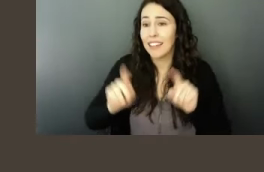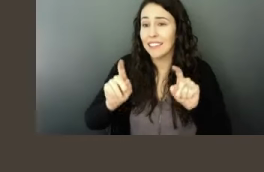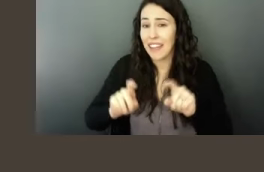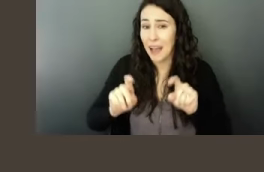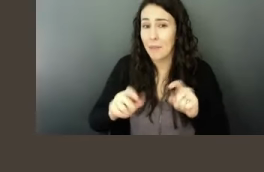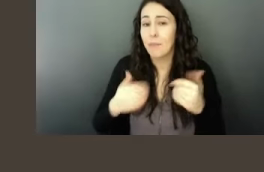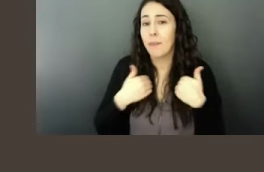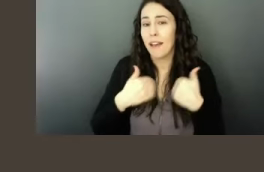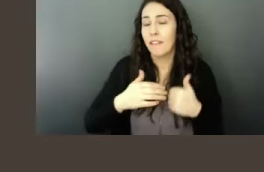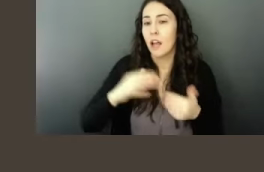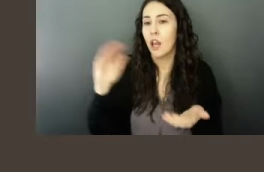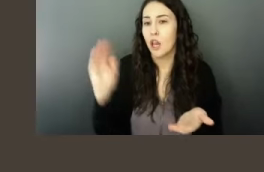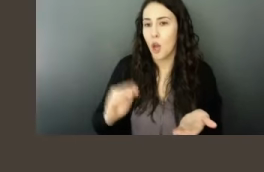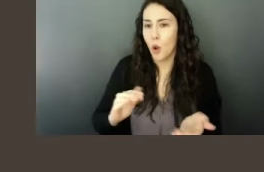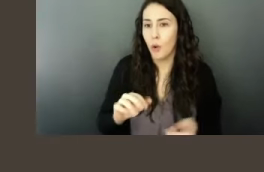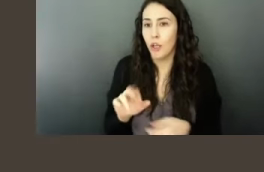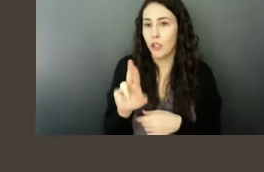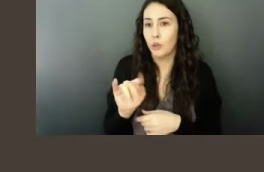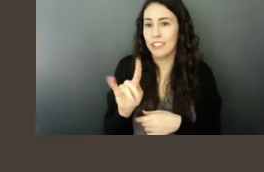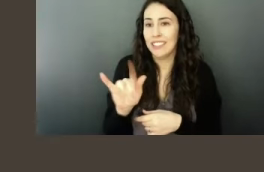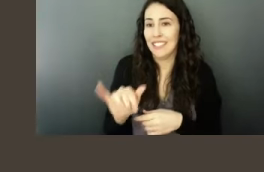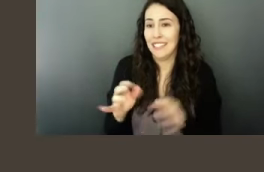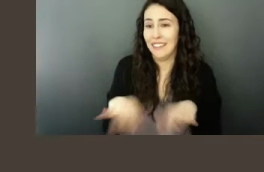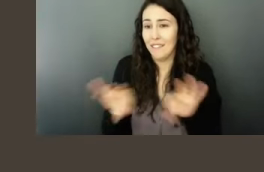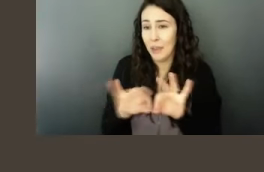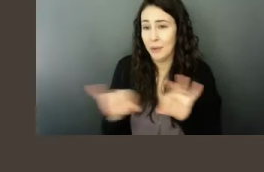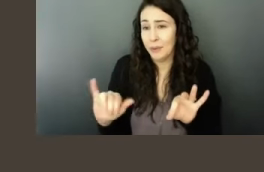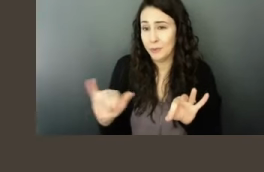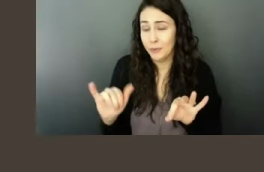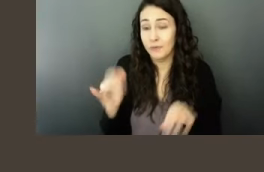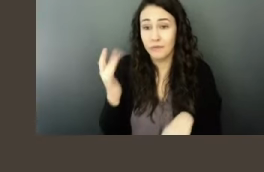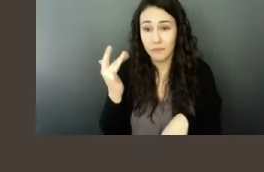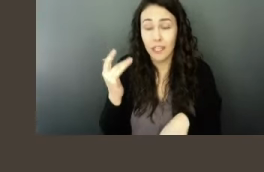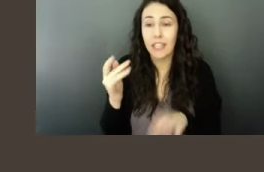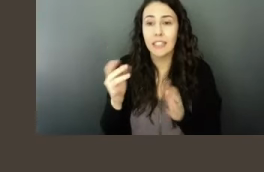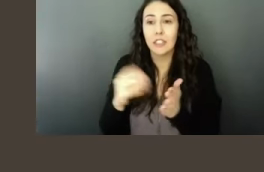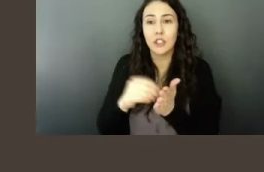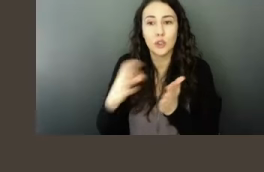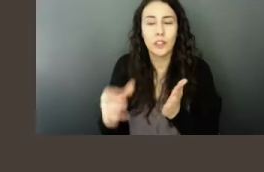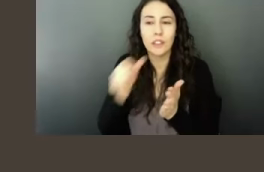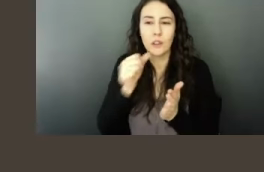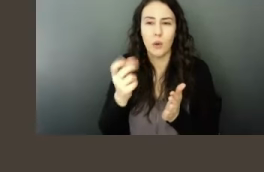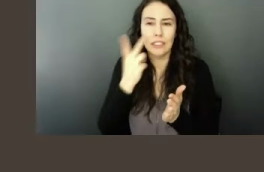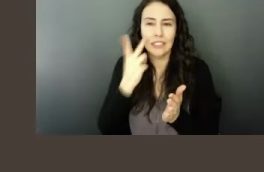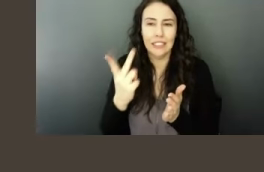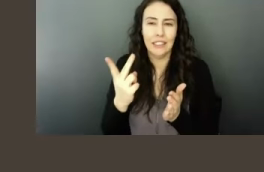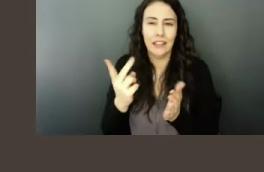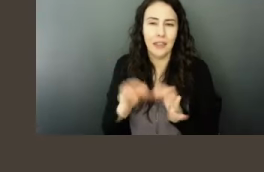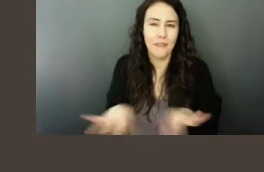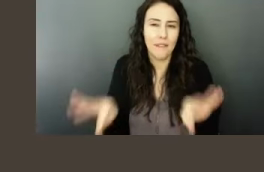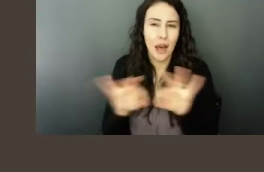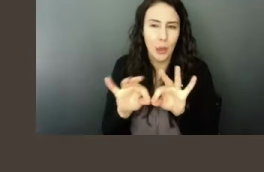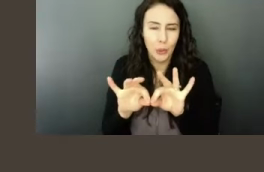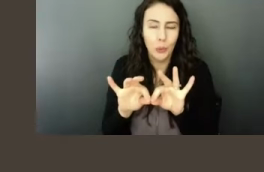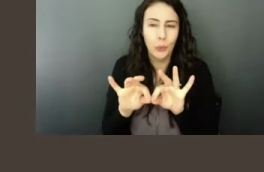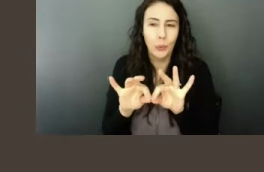well, because the students, they don't perceive the value or the worth, generally speaking, on an